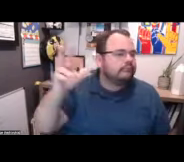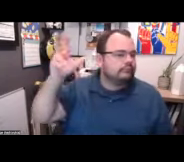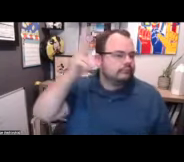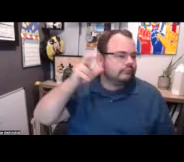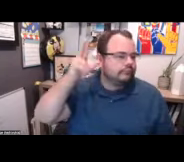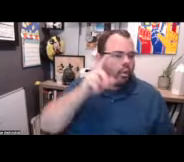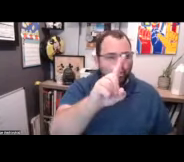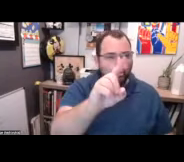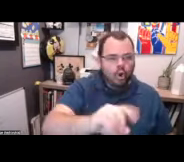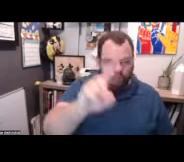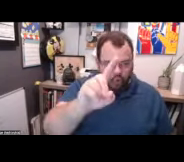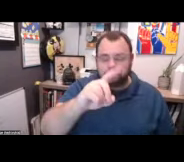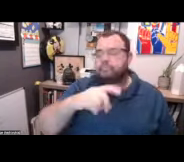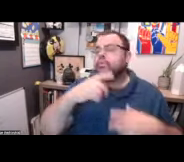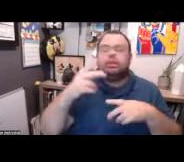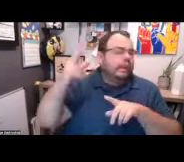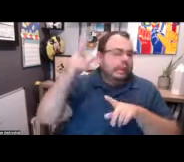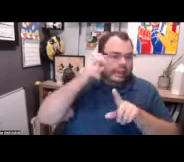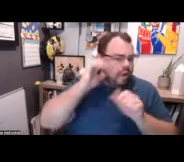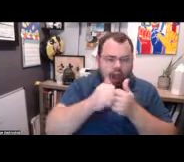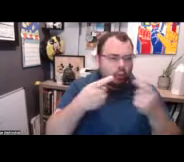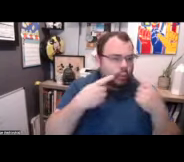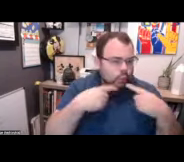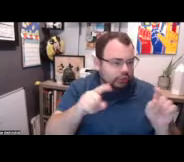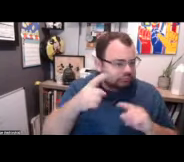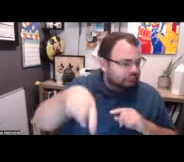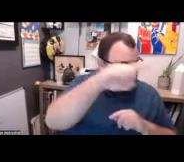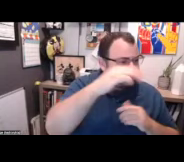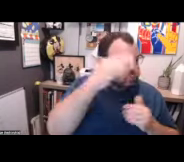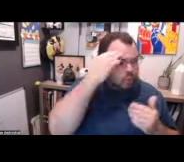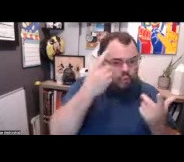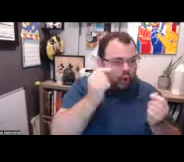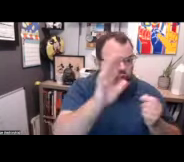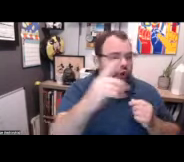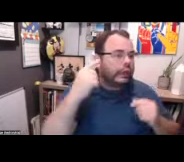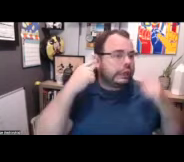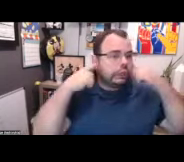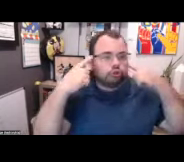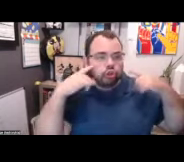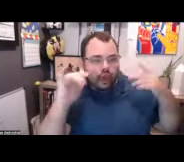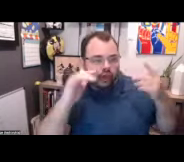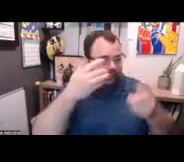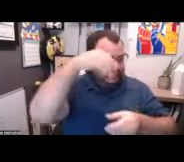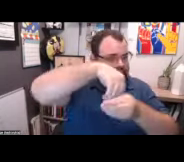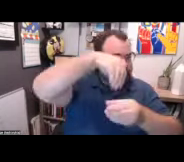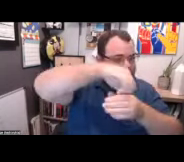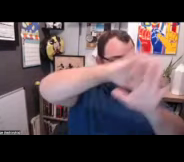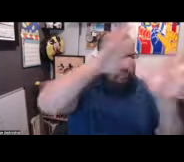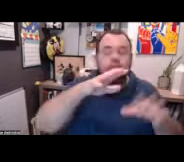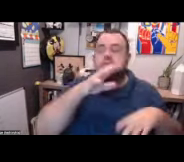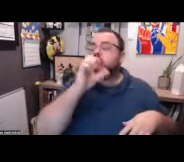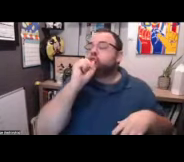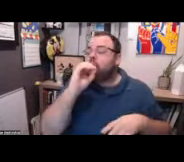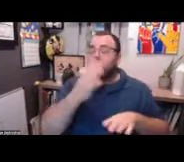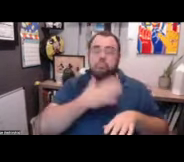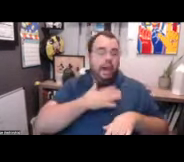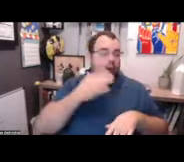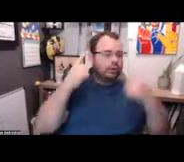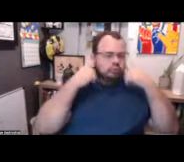So let me give you a hearing quiz, if you would. How do you hear